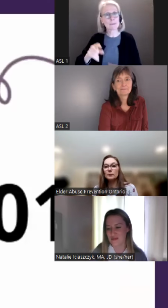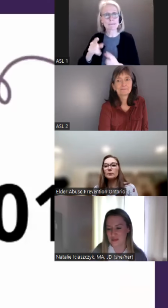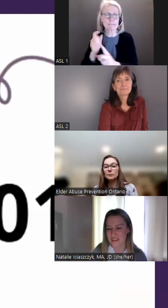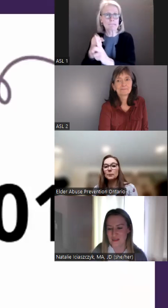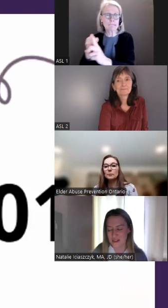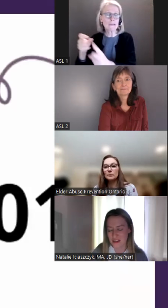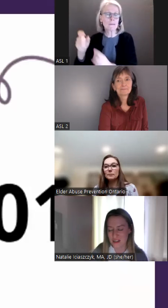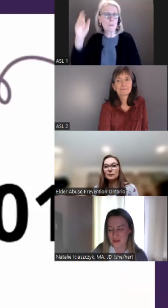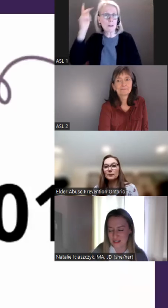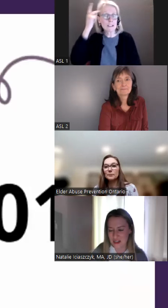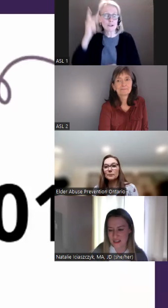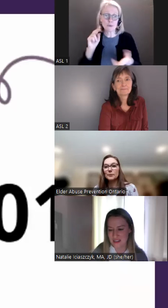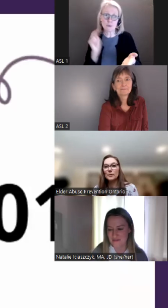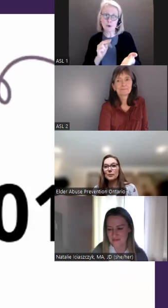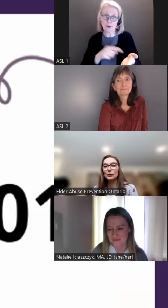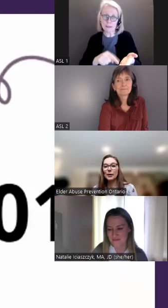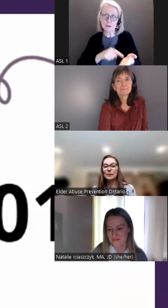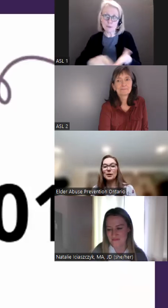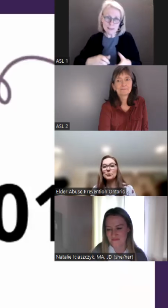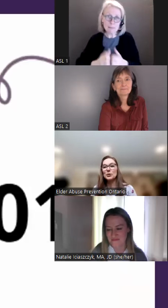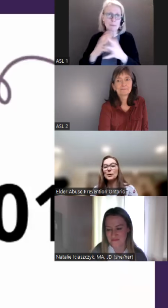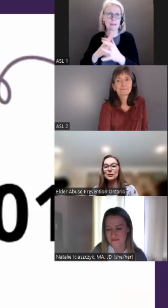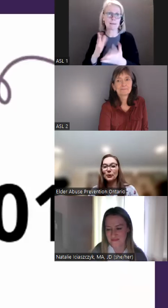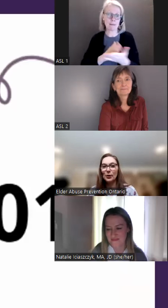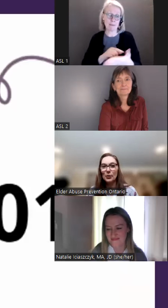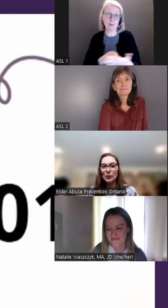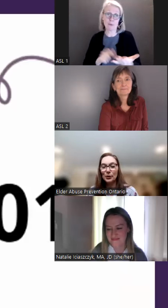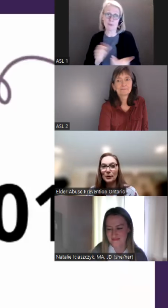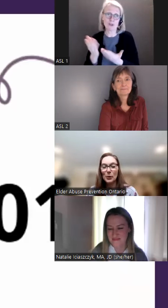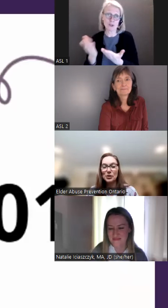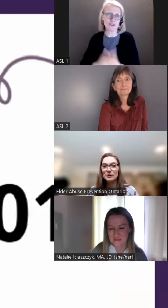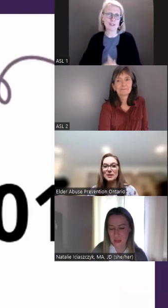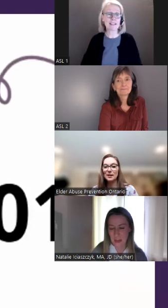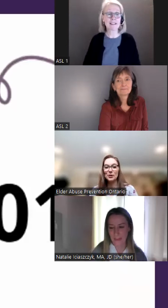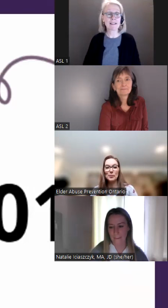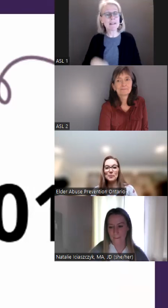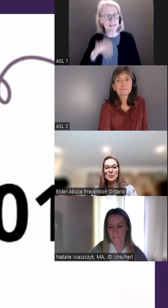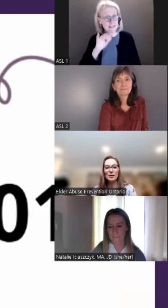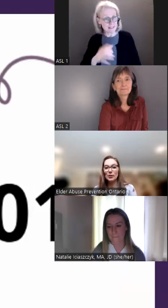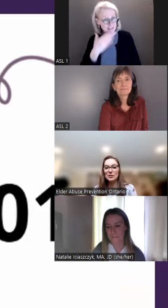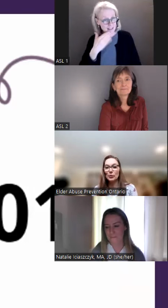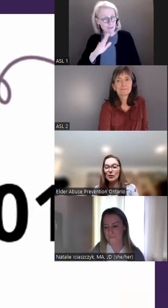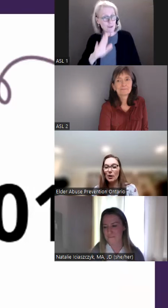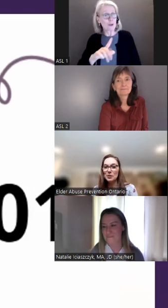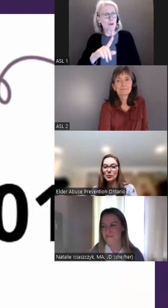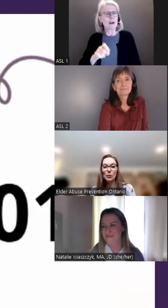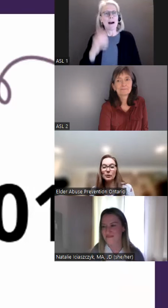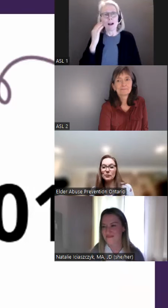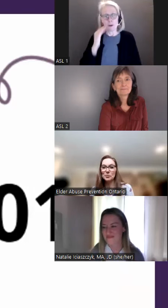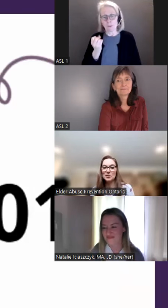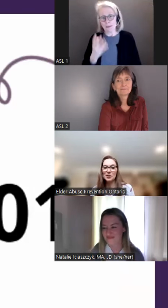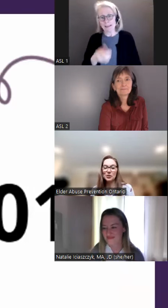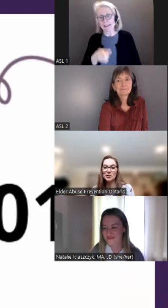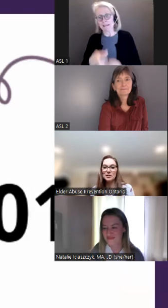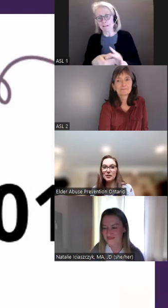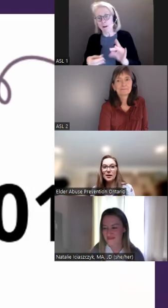and implement some of the changes that we suggest. Great. Thank you so much for all your questions. And I know many people have lots of great comments about how